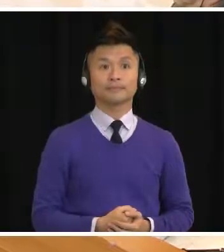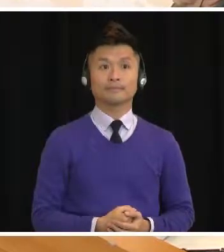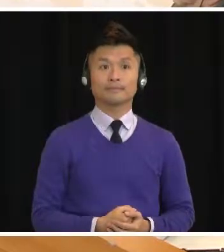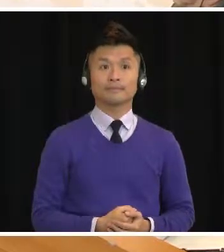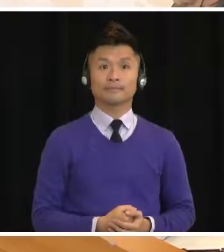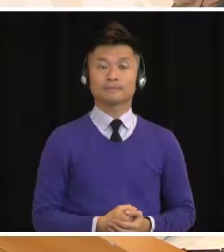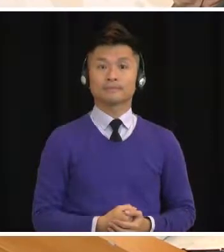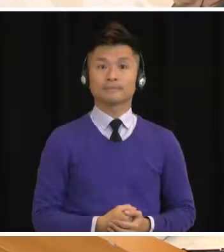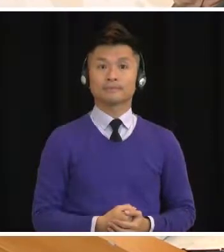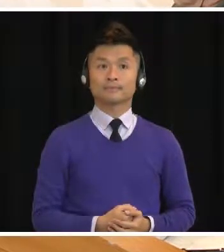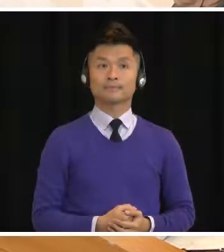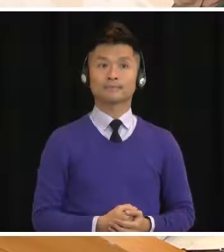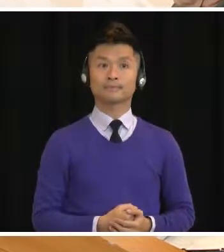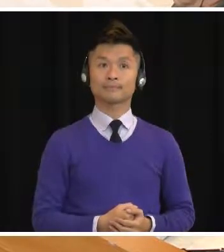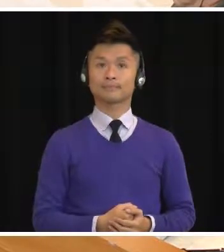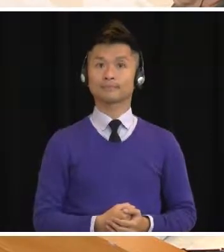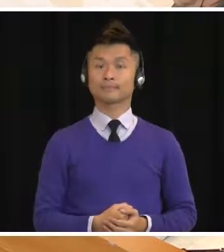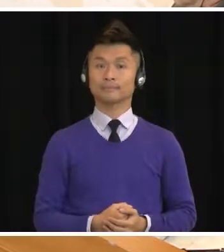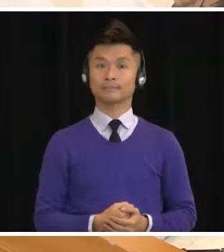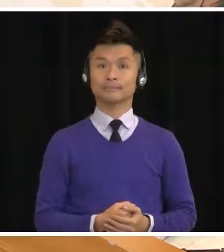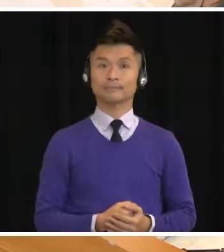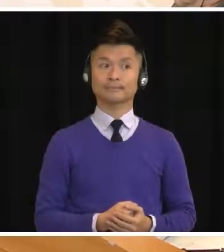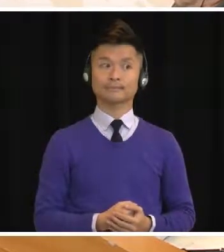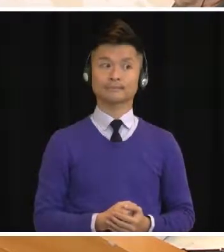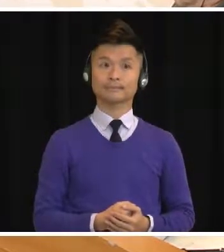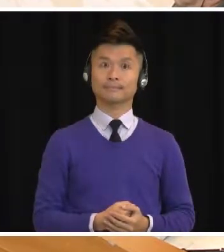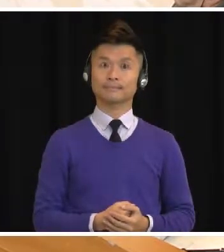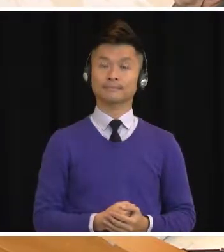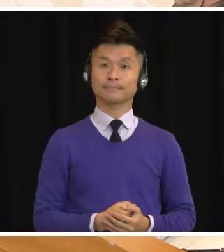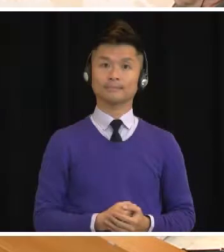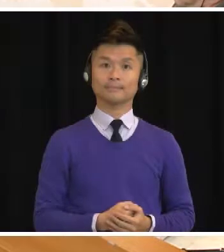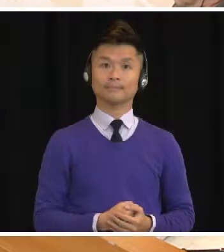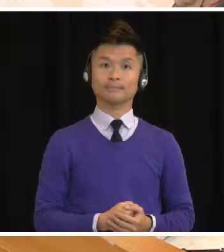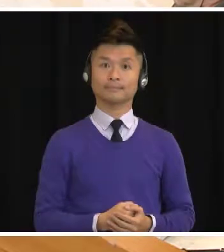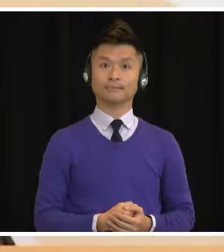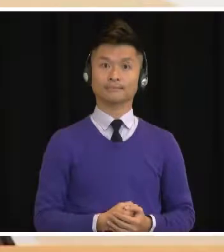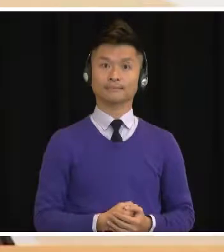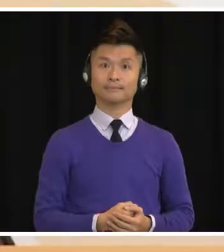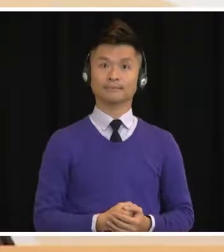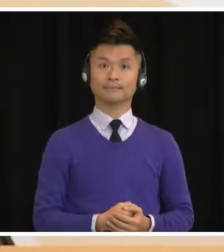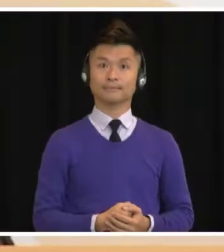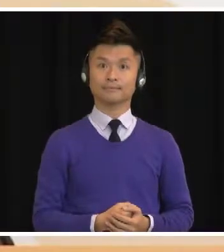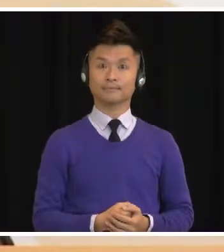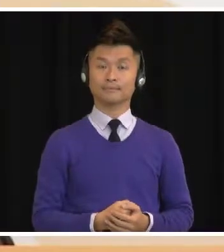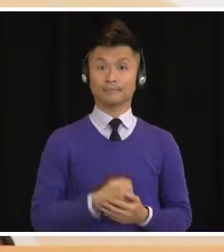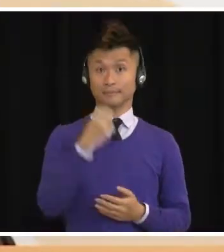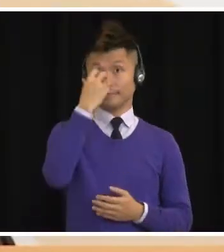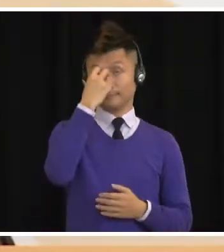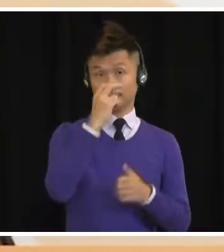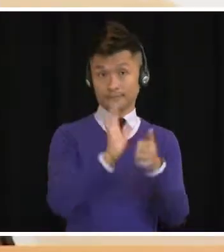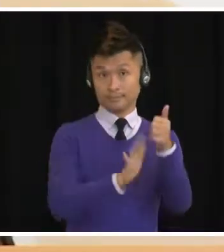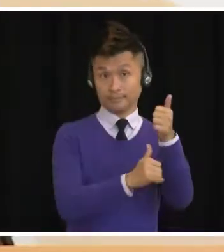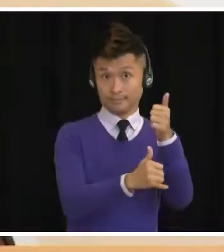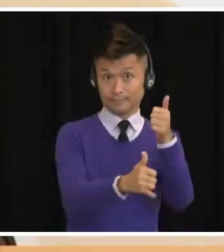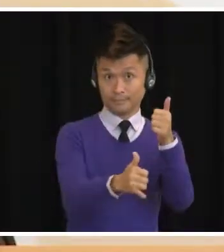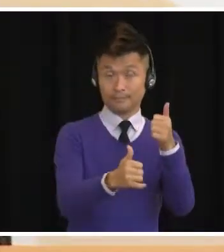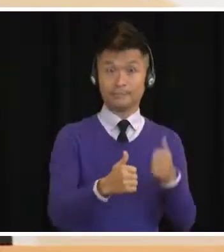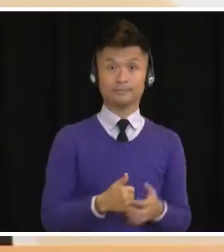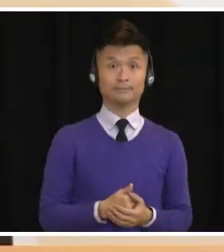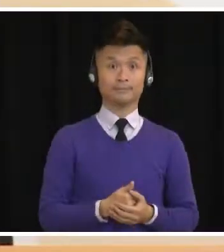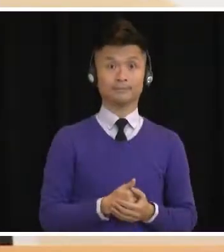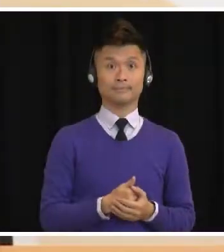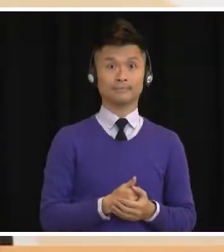Ombudsperson's functions are functions limited to possible violation of human rights in the